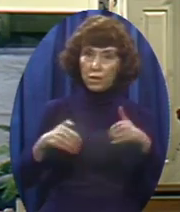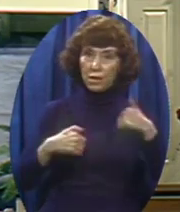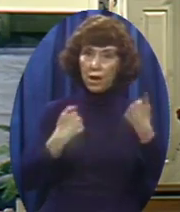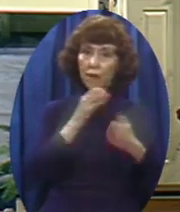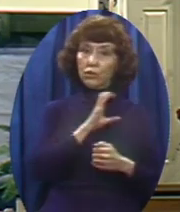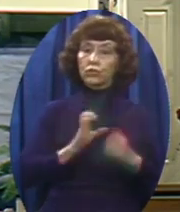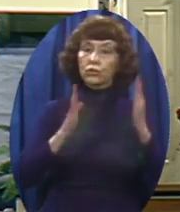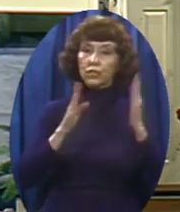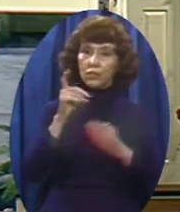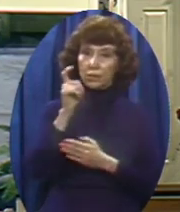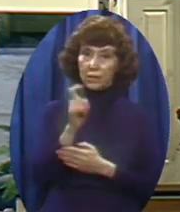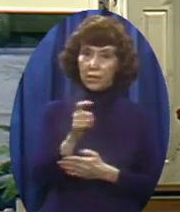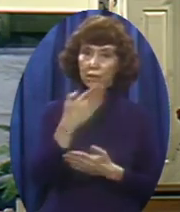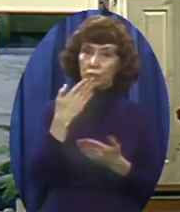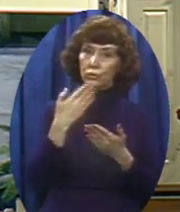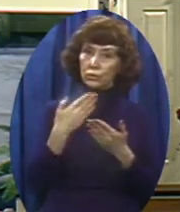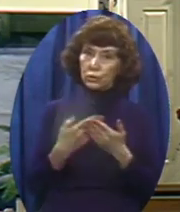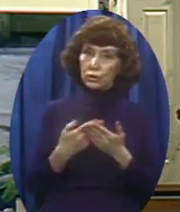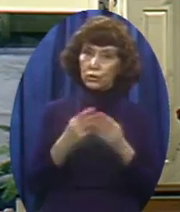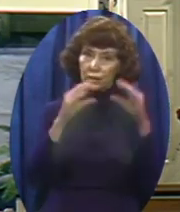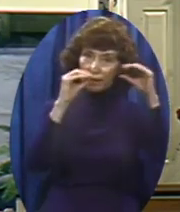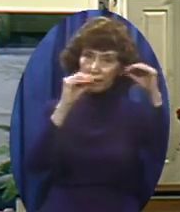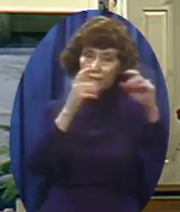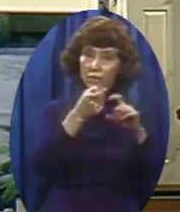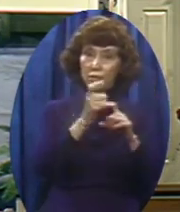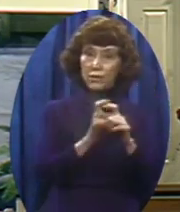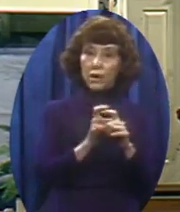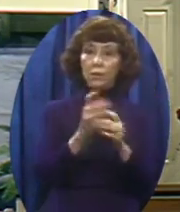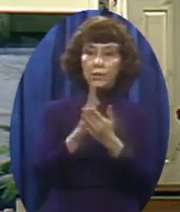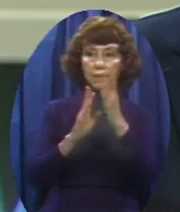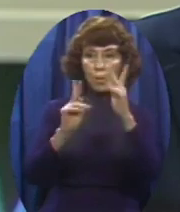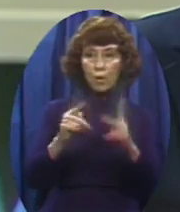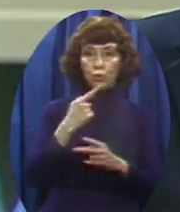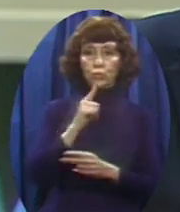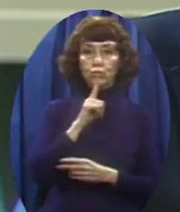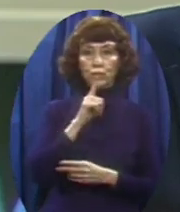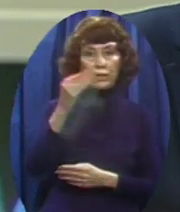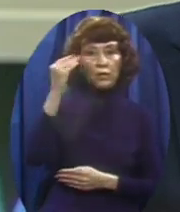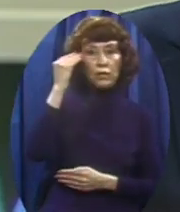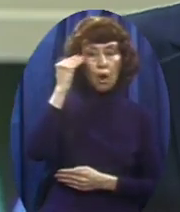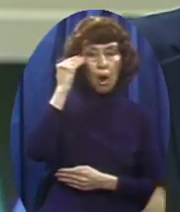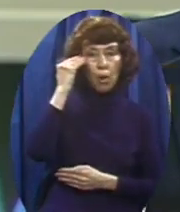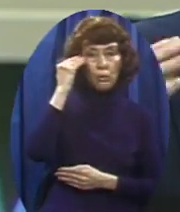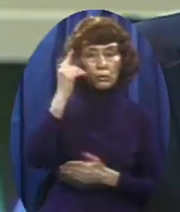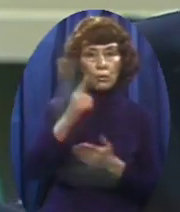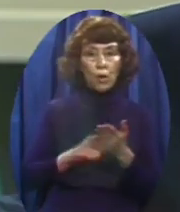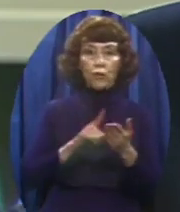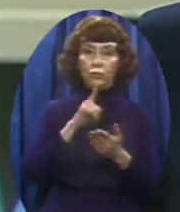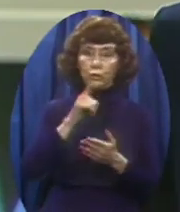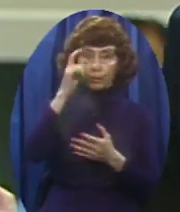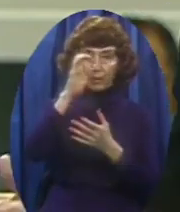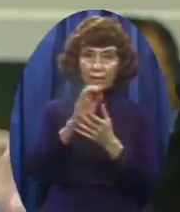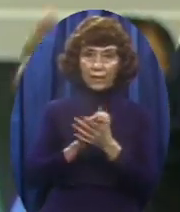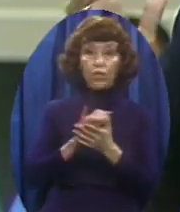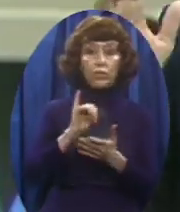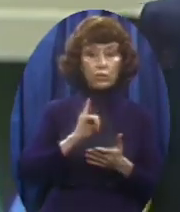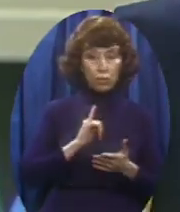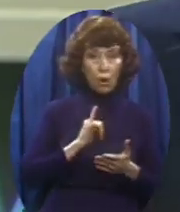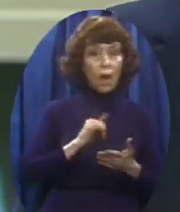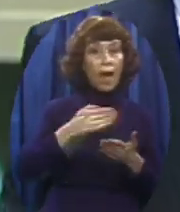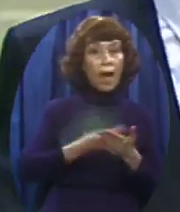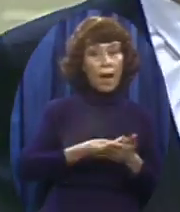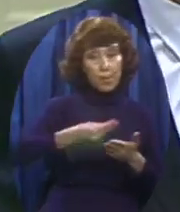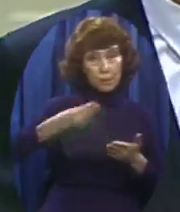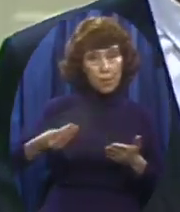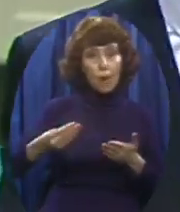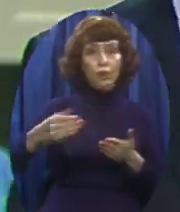pastor recommended a Bible, and I purchased one at J.P. Bell Company the next morning and began reading it like it was going out of style,